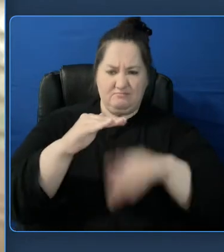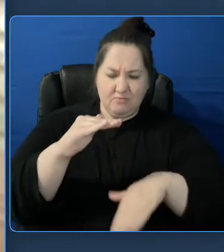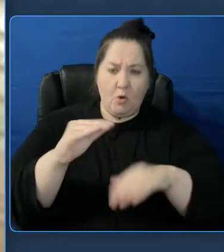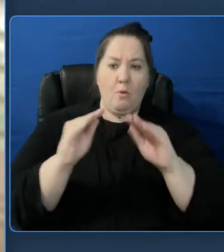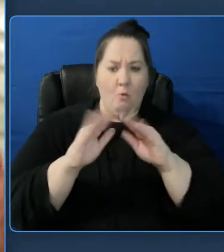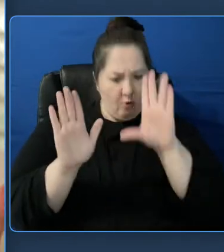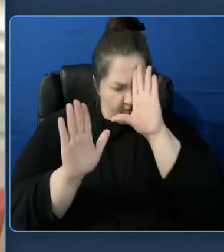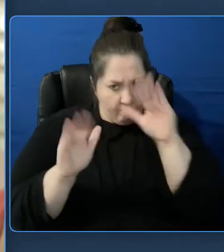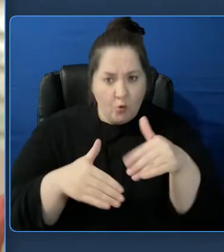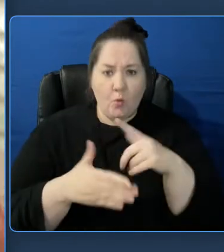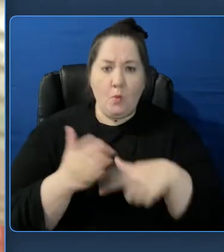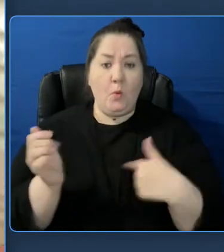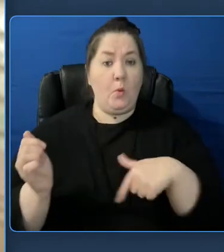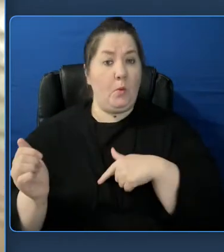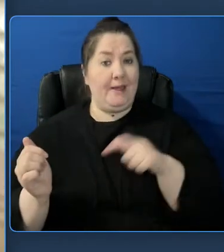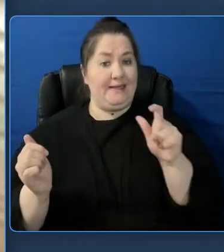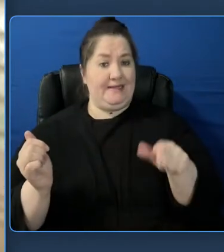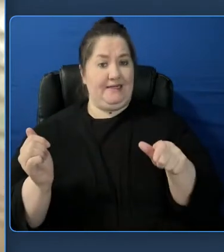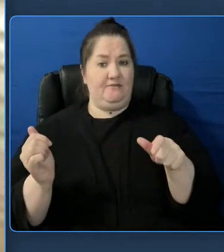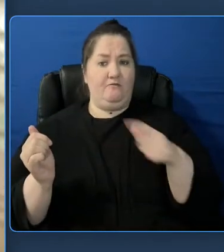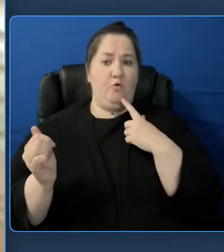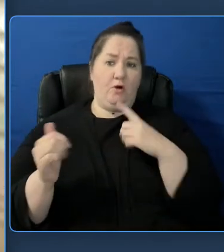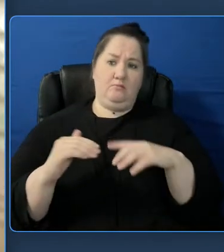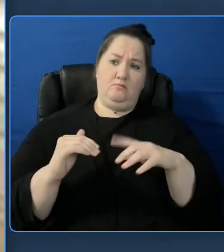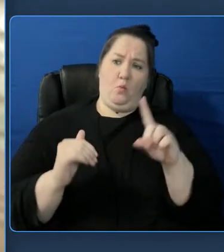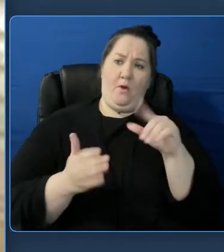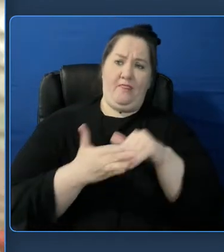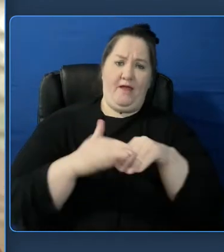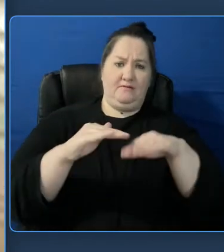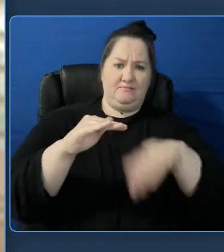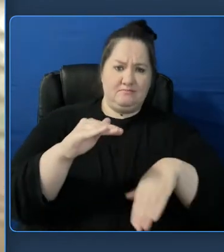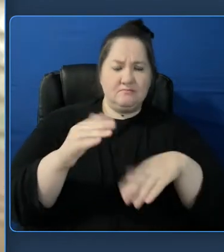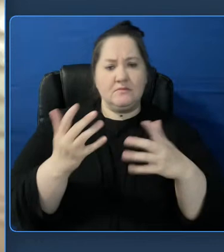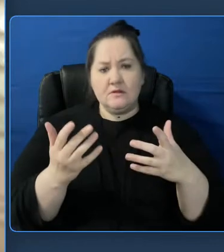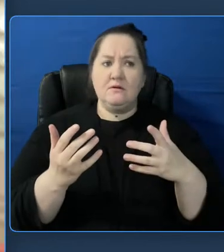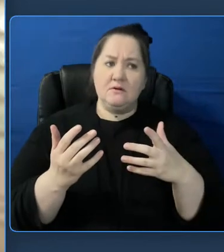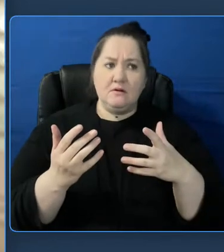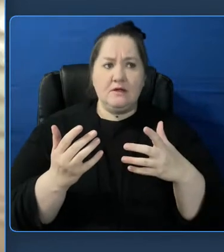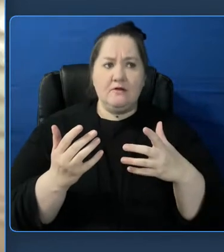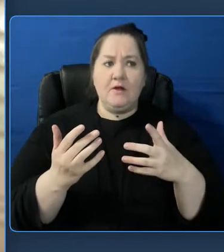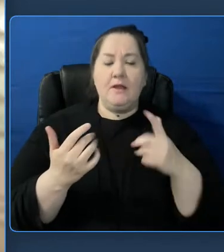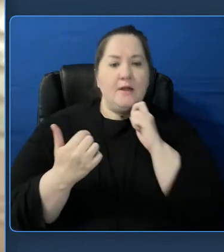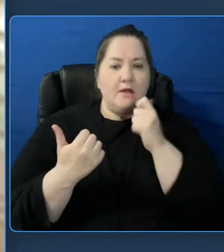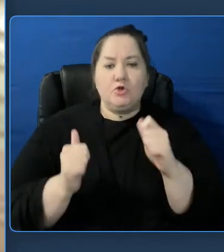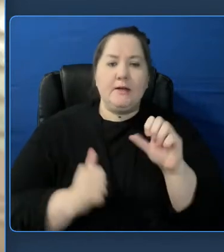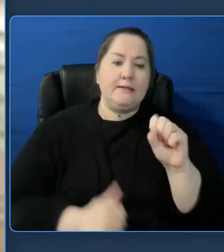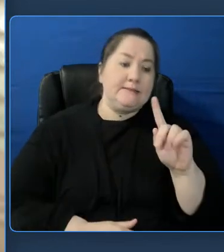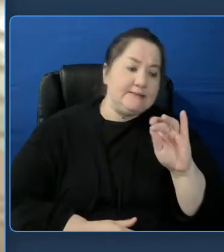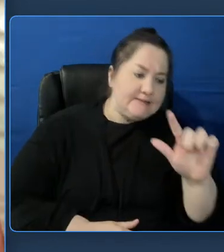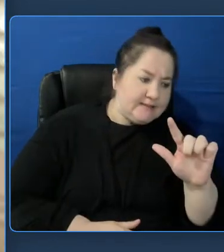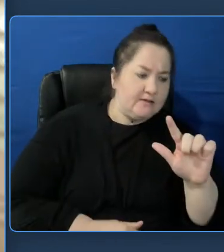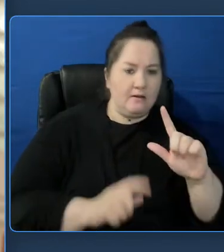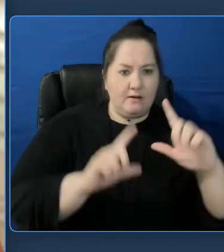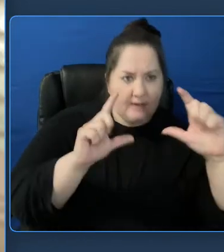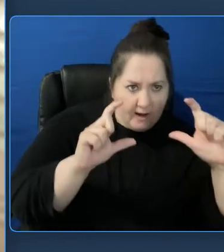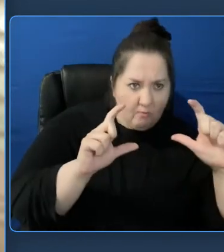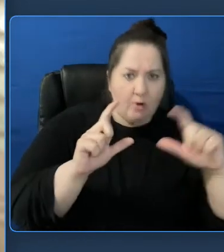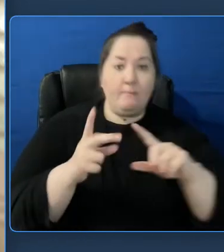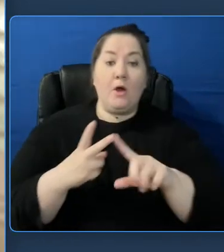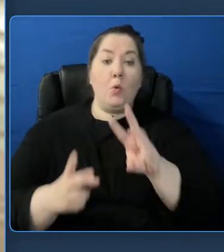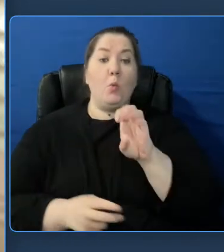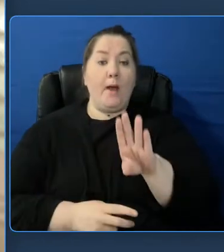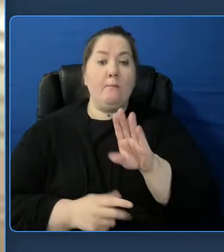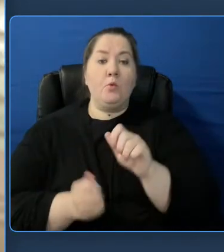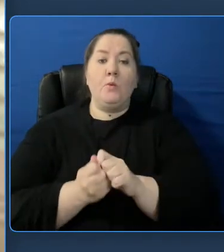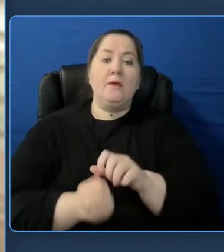more focused on what we need for under $1,000. I think if they came out with a camera that wasn't trying to be a still camera, that was just a web camera with a